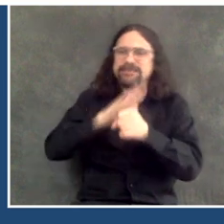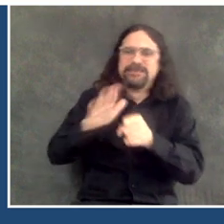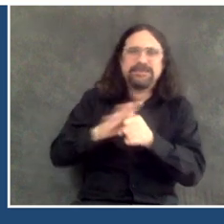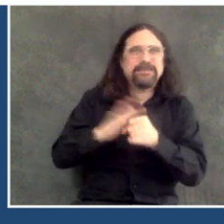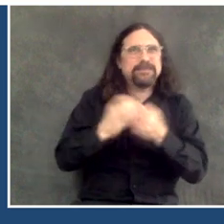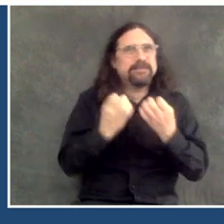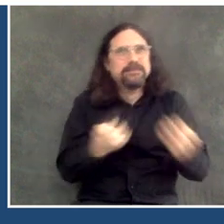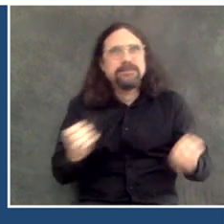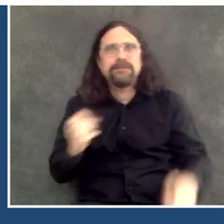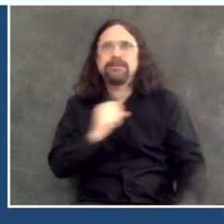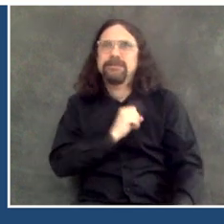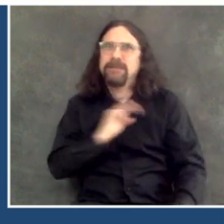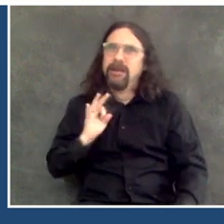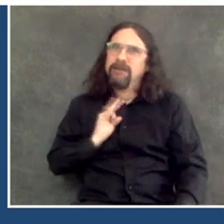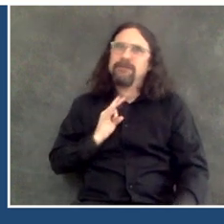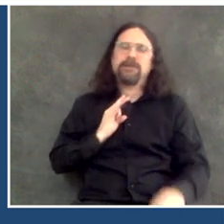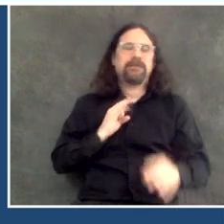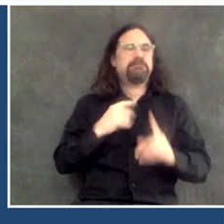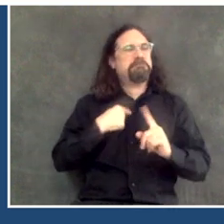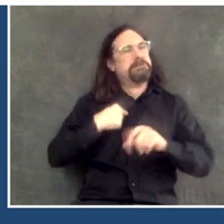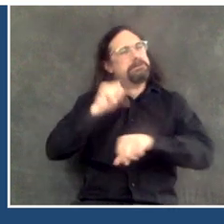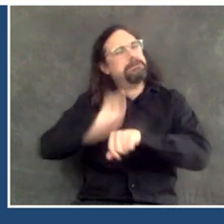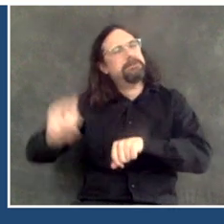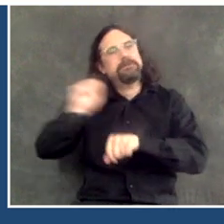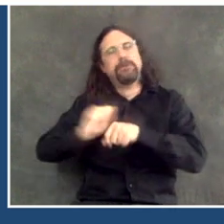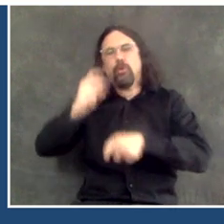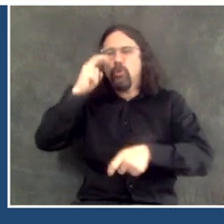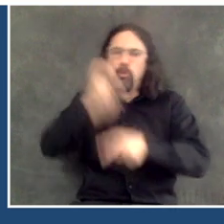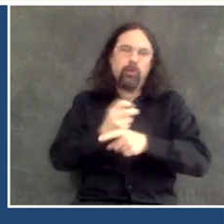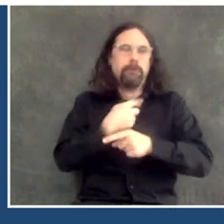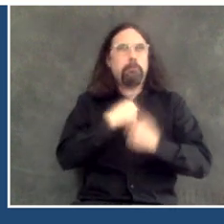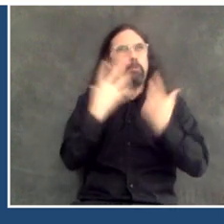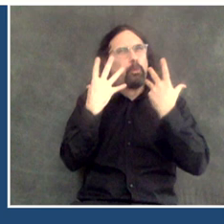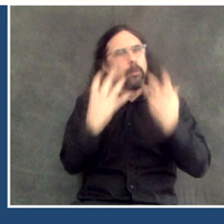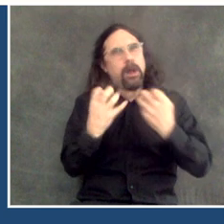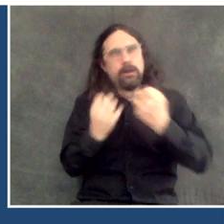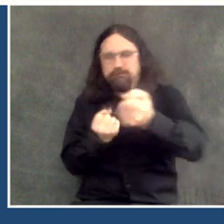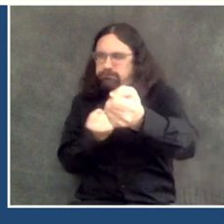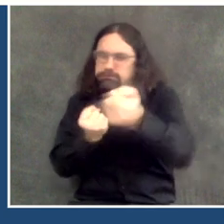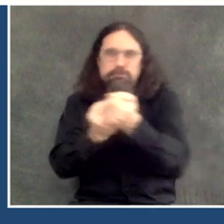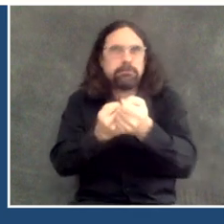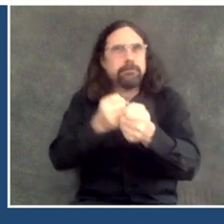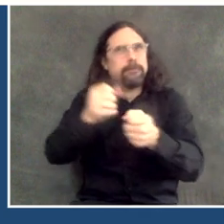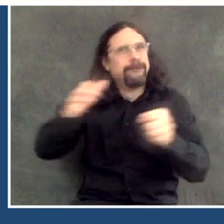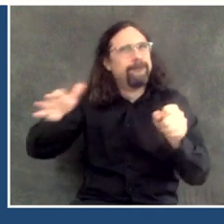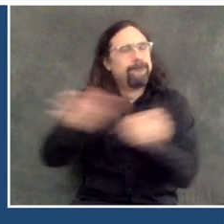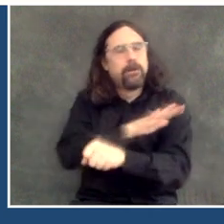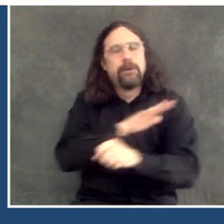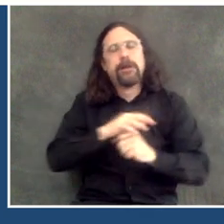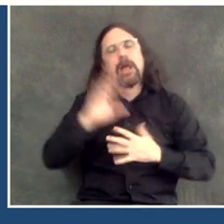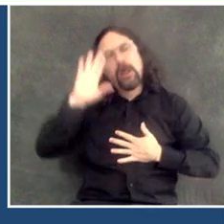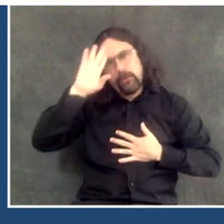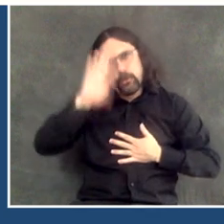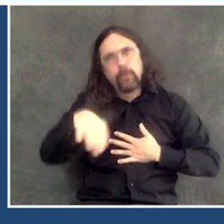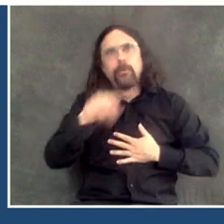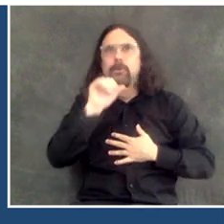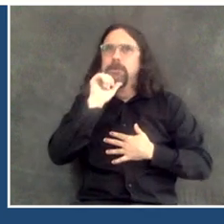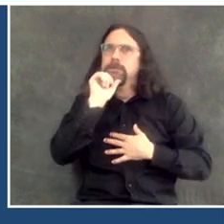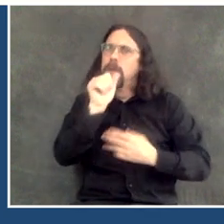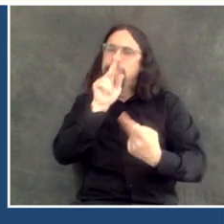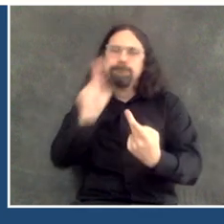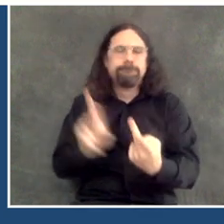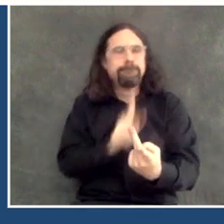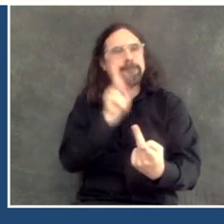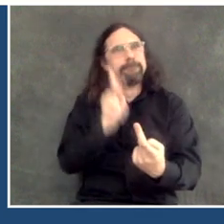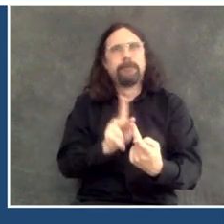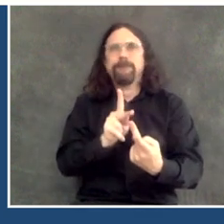and get you more and more. But even if we do well, it's still not perfect. But I'll tell you something, our healthcare workers, just like our